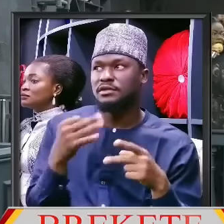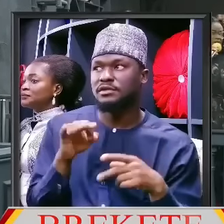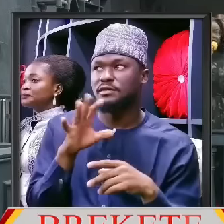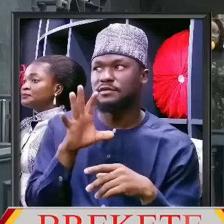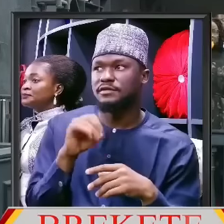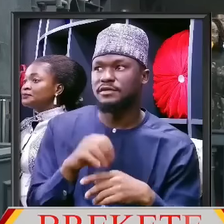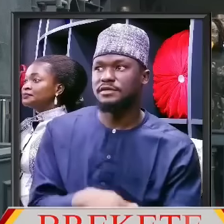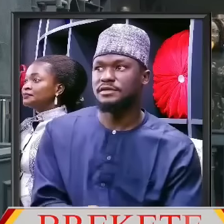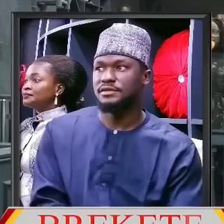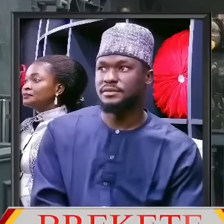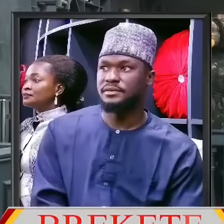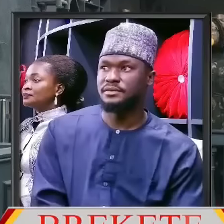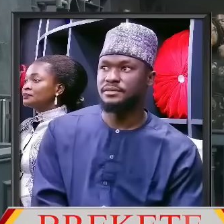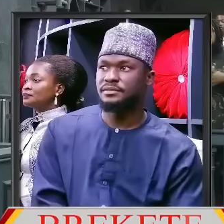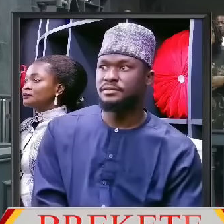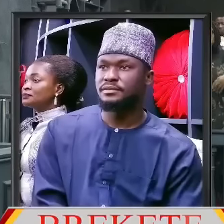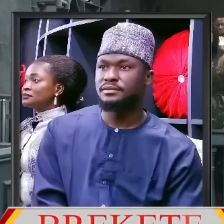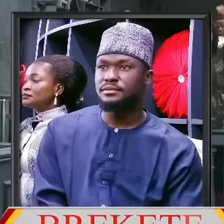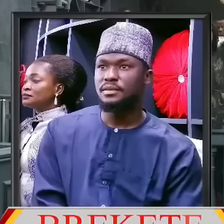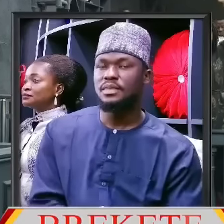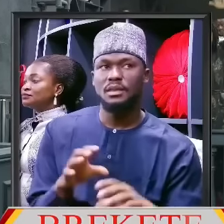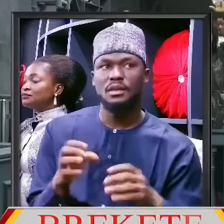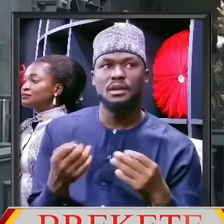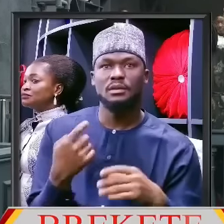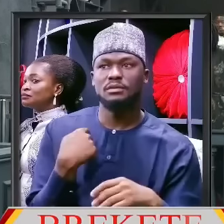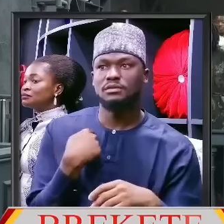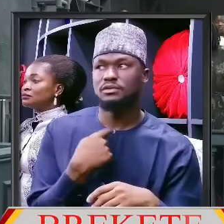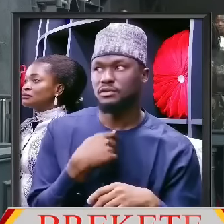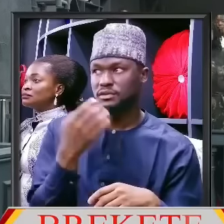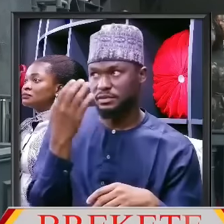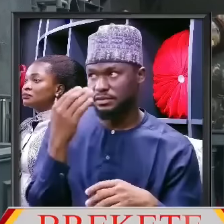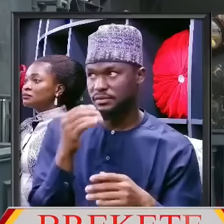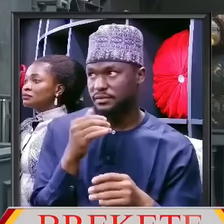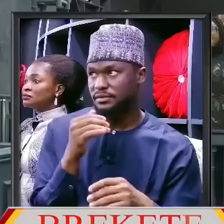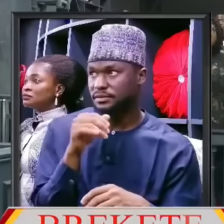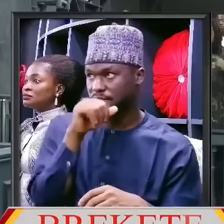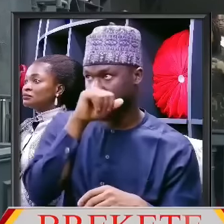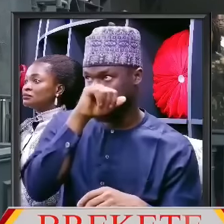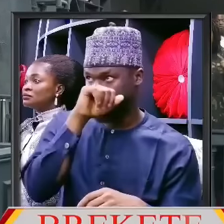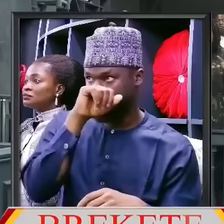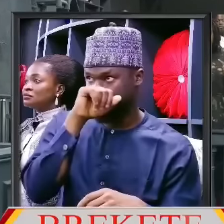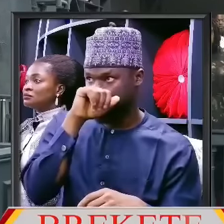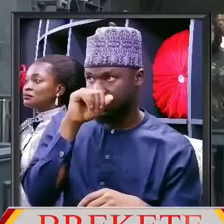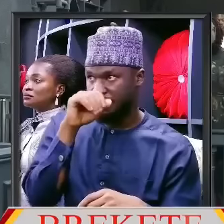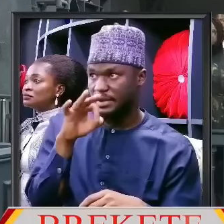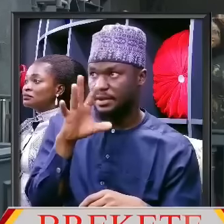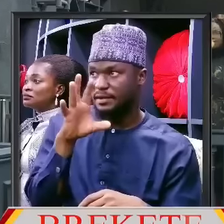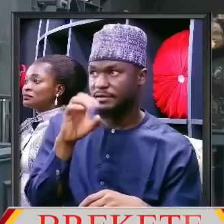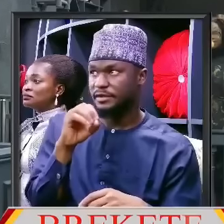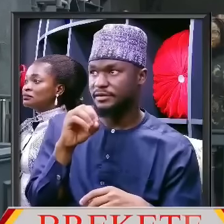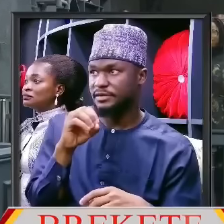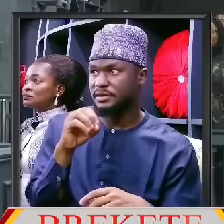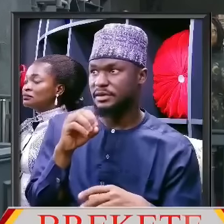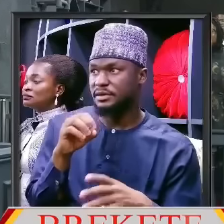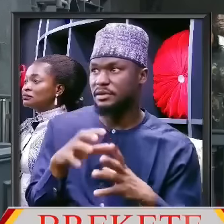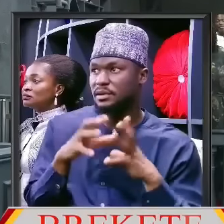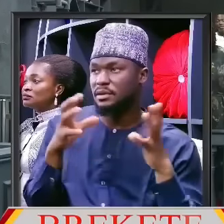50. How we take no be when we reach 1,000? Yes, sir, 950 in